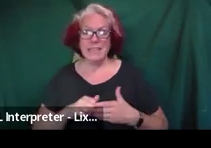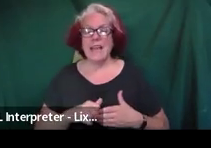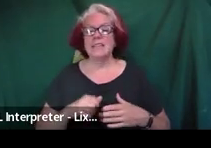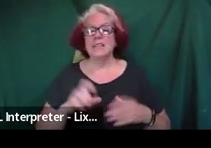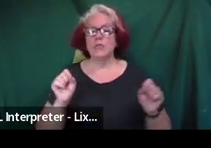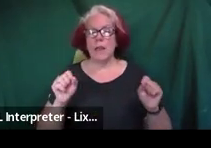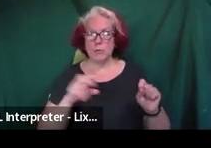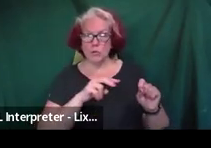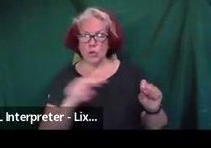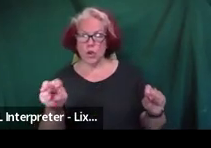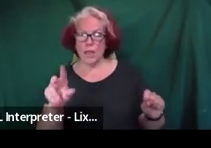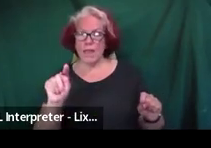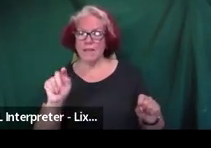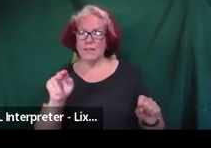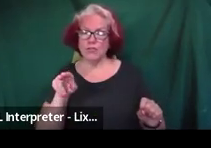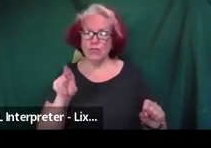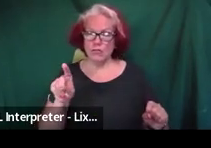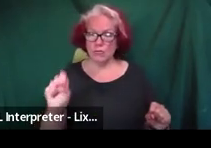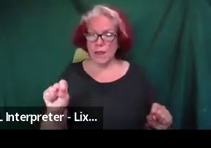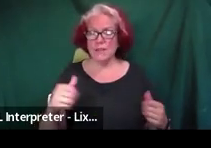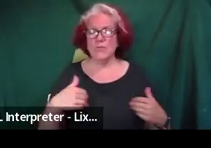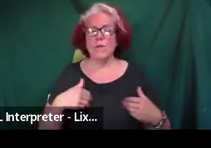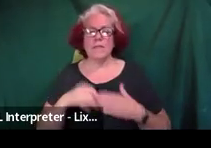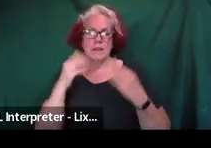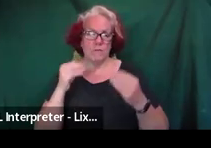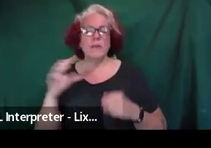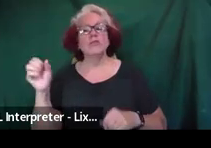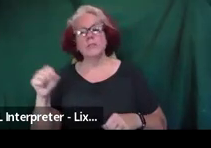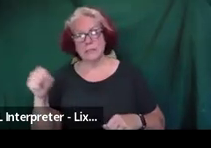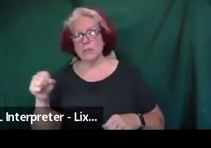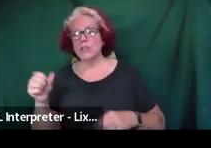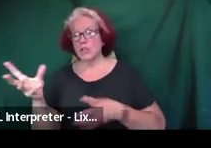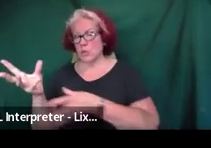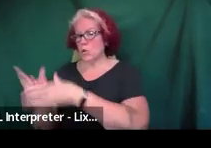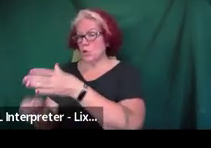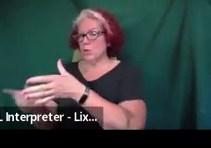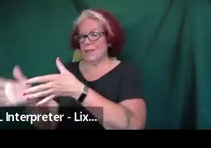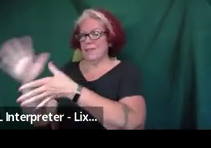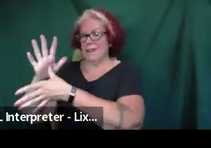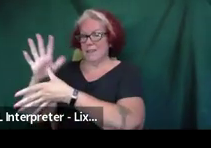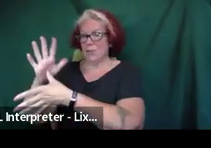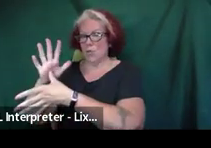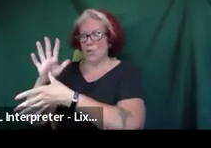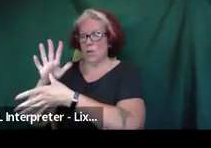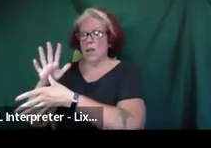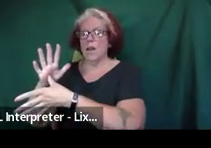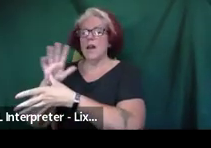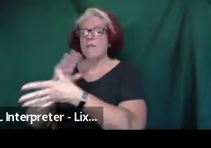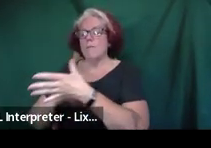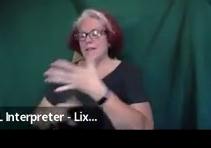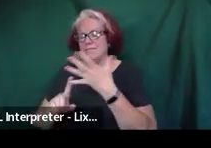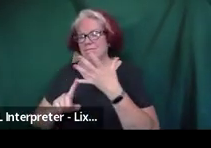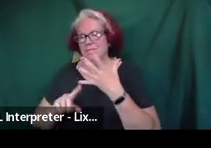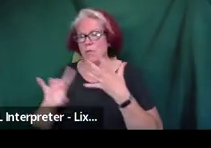trends, then you have that information available. Yes, you are correct. You're losing on the high end for your 12th grade, but you also do have your